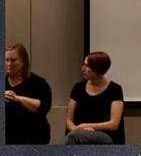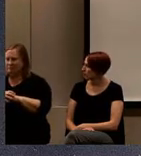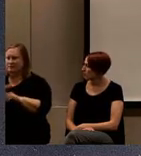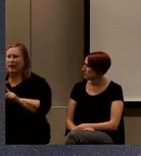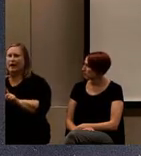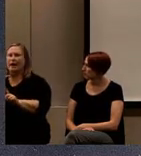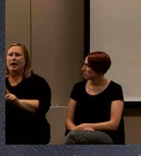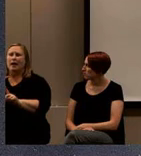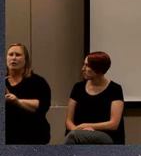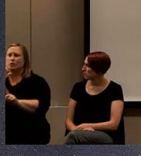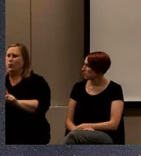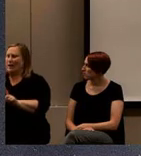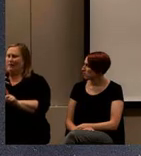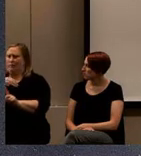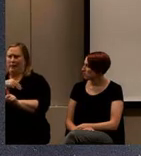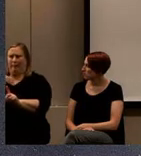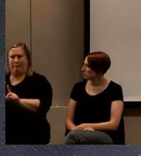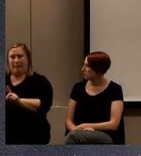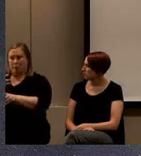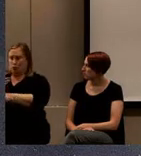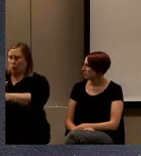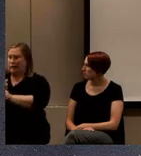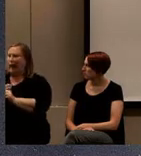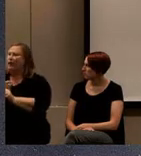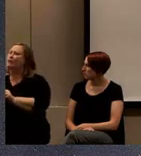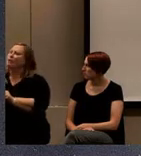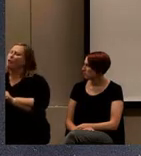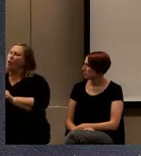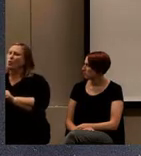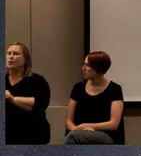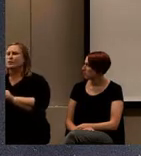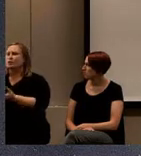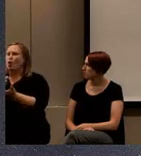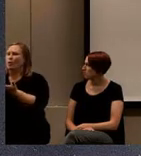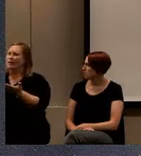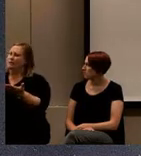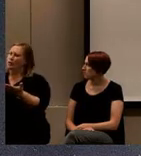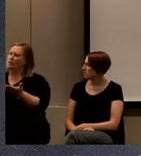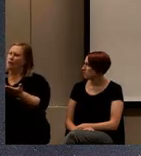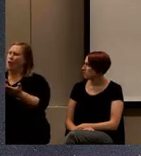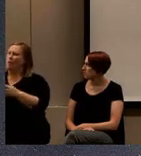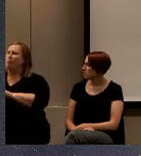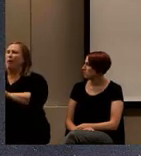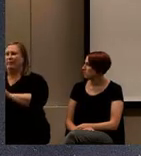not membership benefits. They're not, you know, products or services. These are part of our public